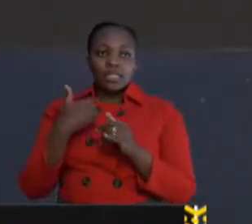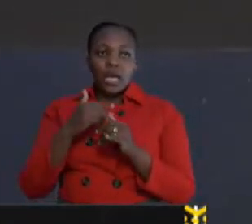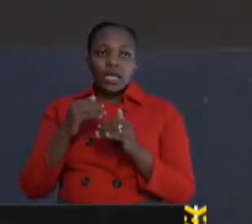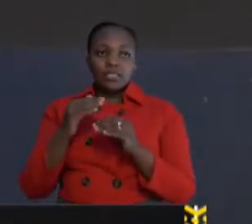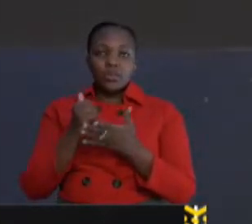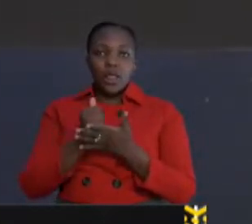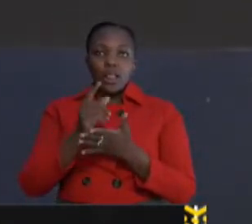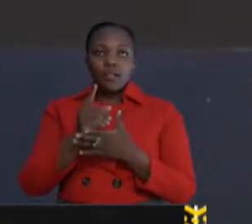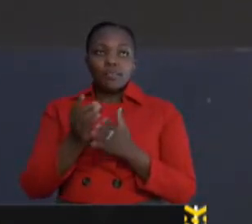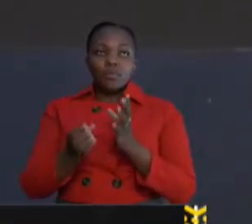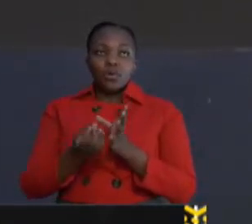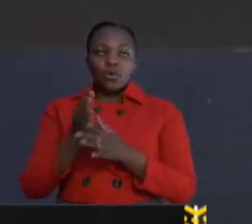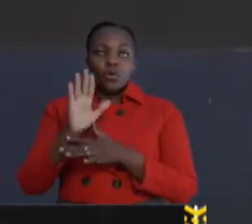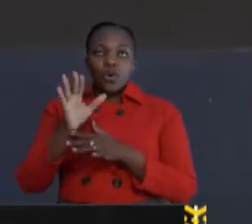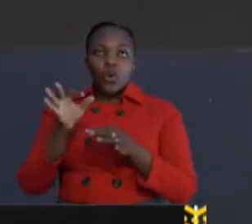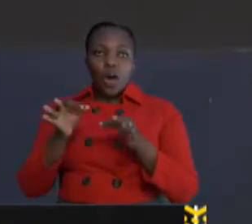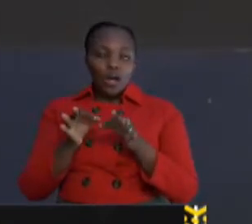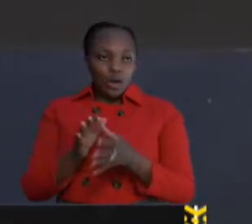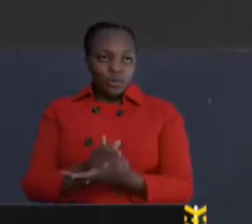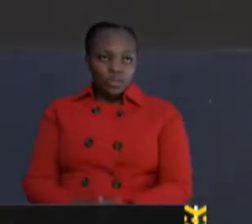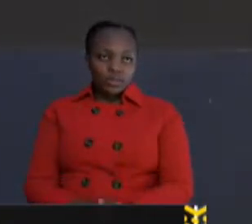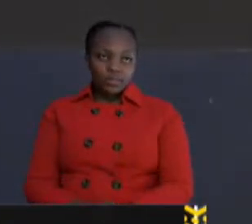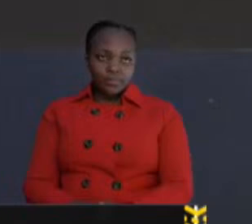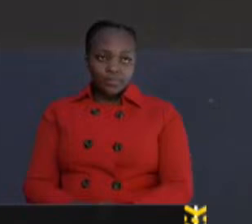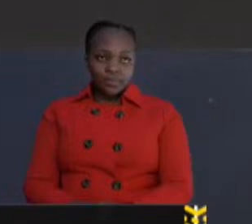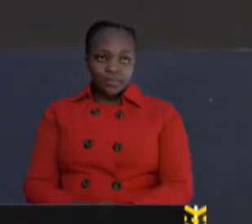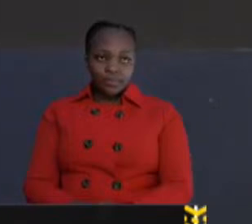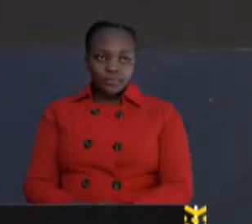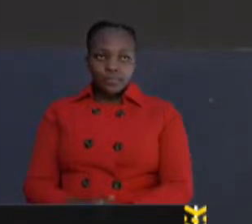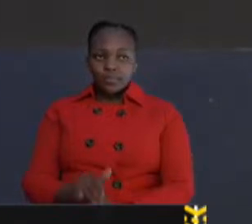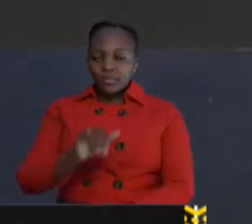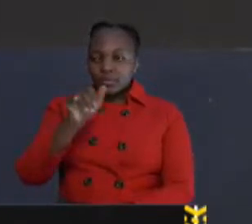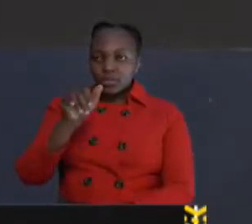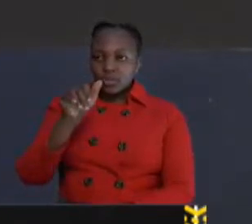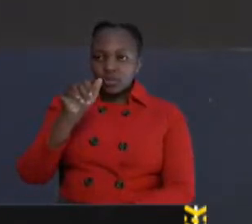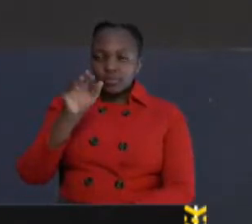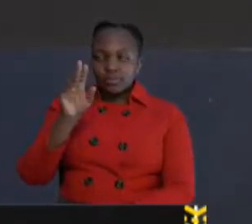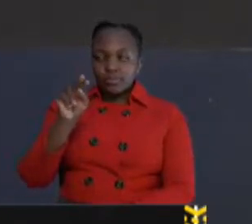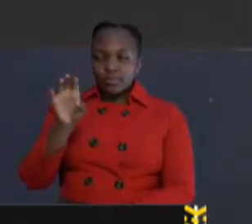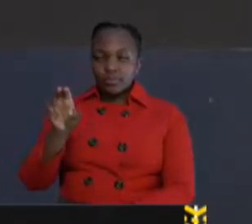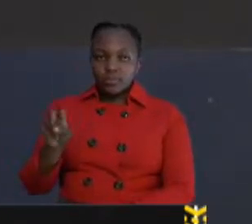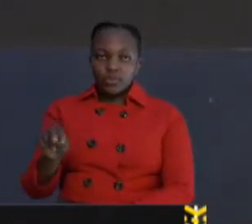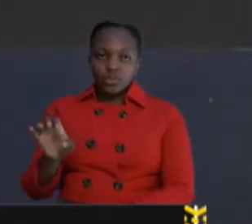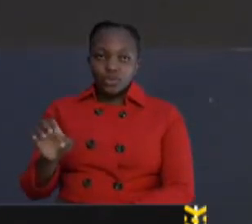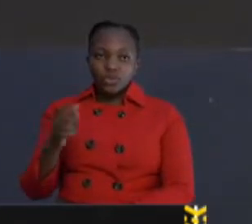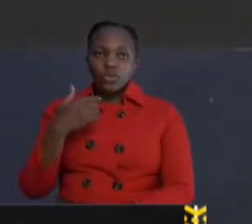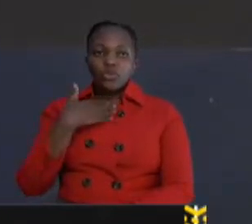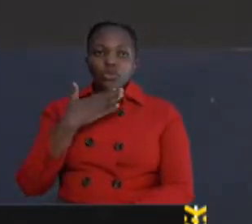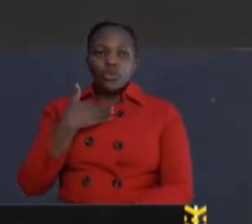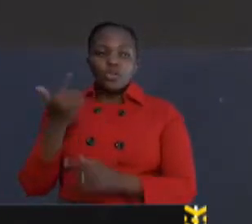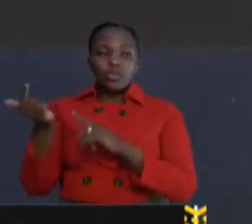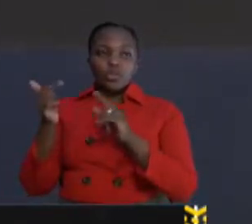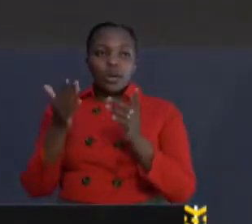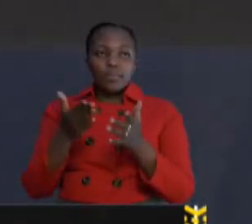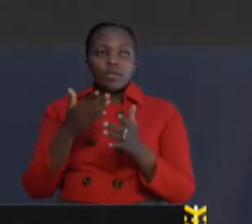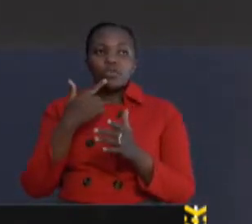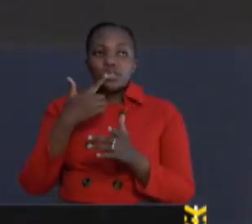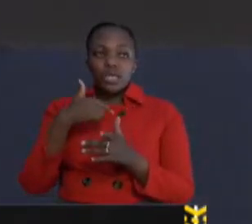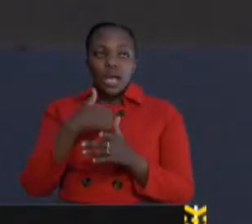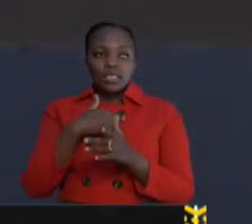grow your account. June, do you want to step up here and tell people how many brand deals you've